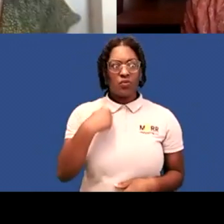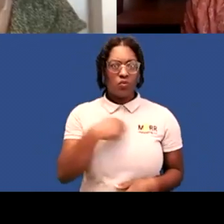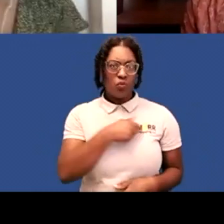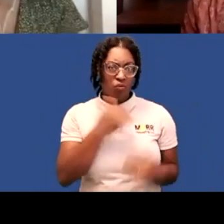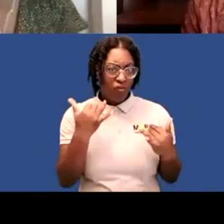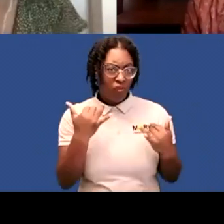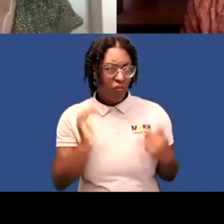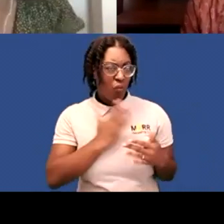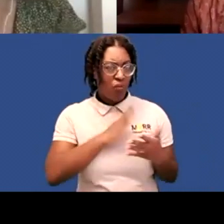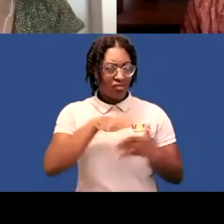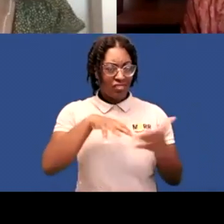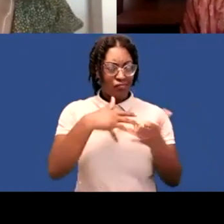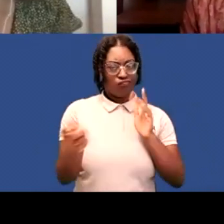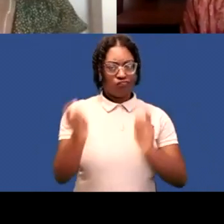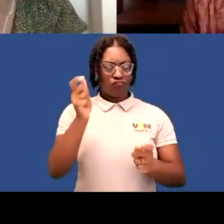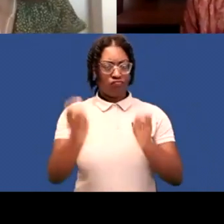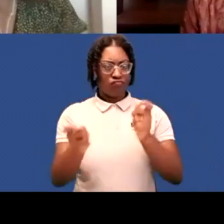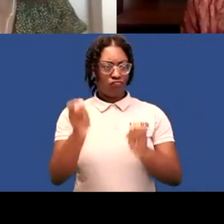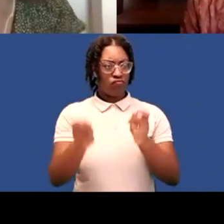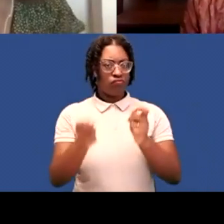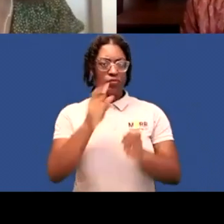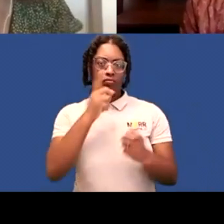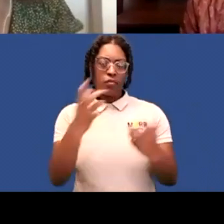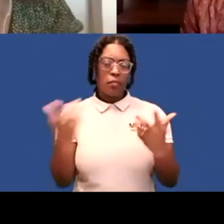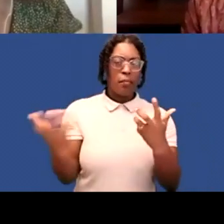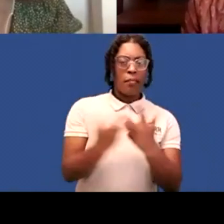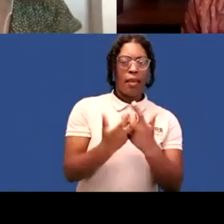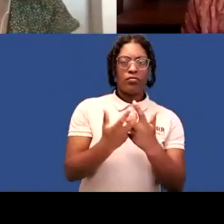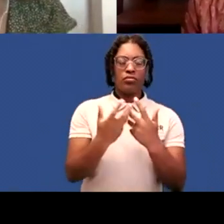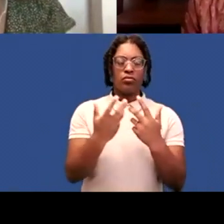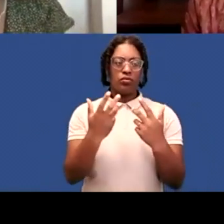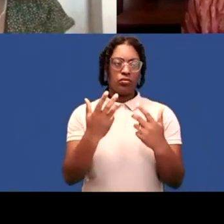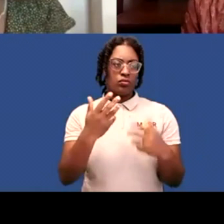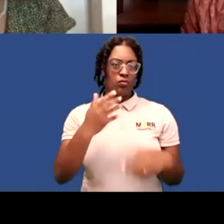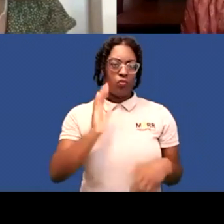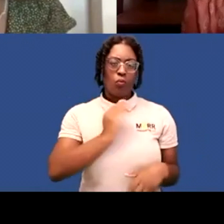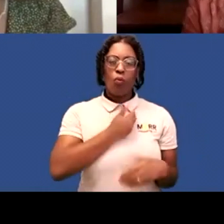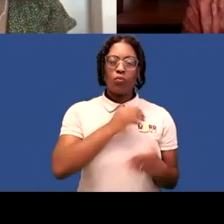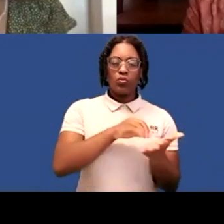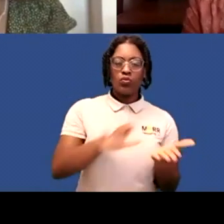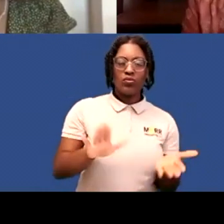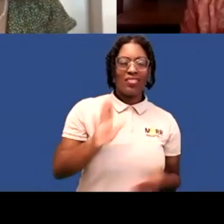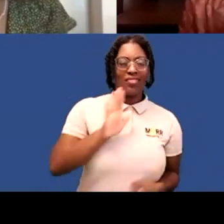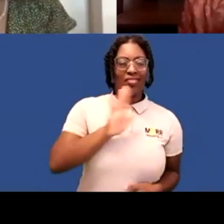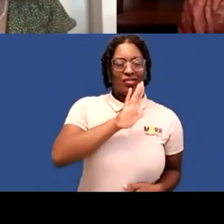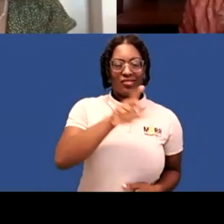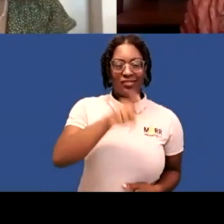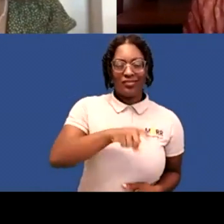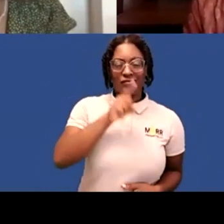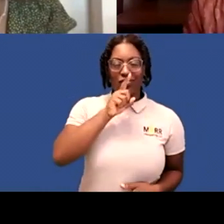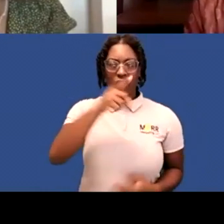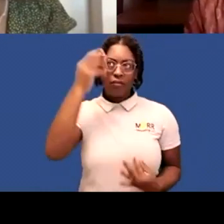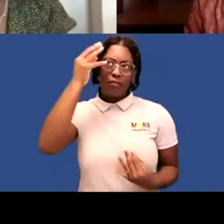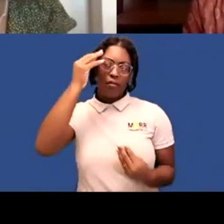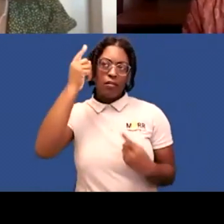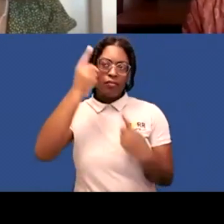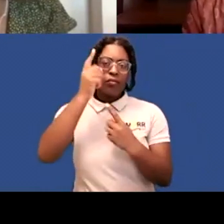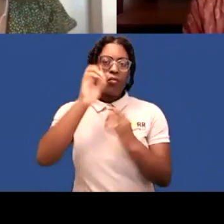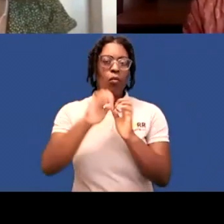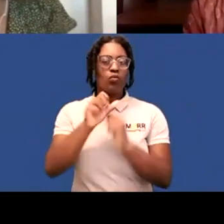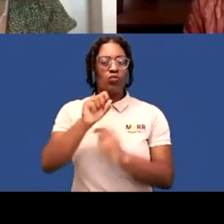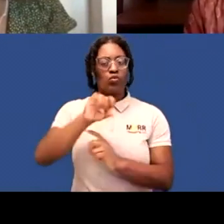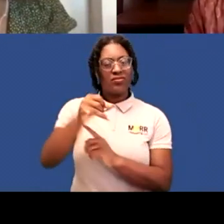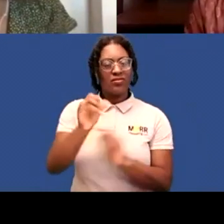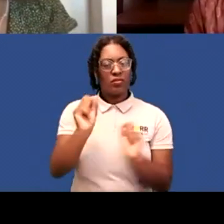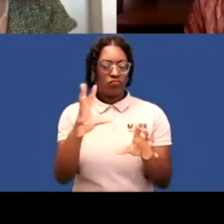social justice, right? But providing that time to have kids get together in ways that they wouldn't normally get